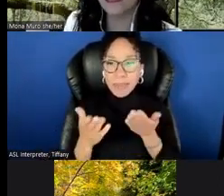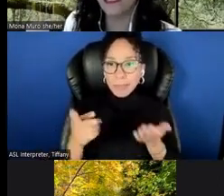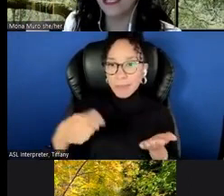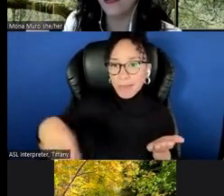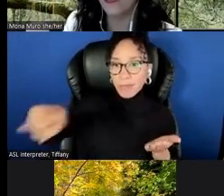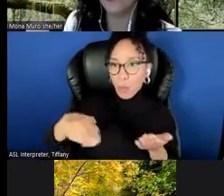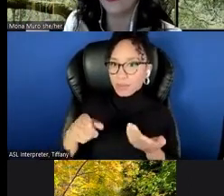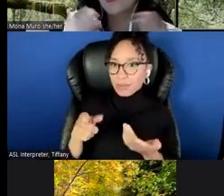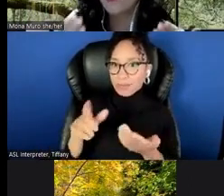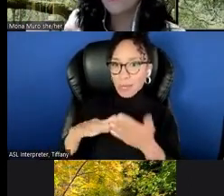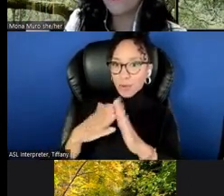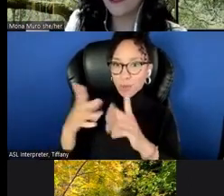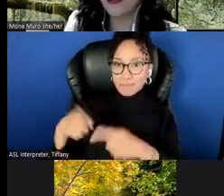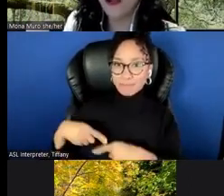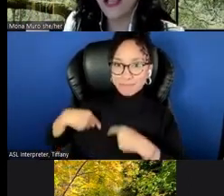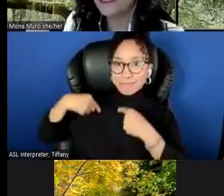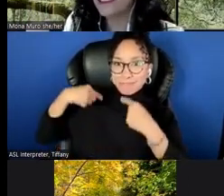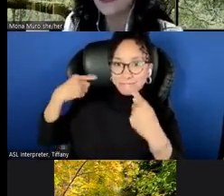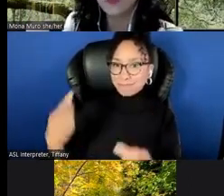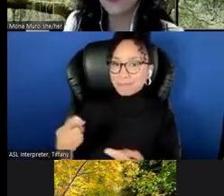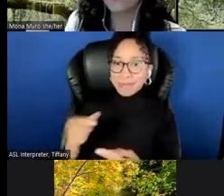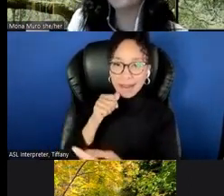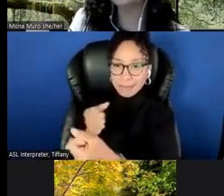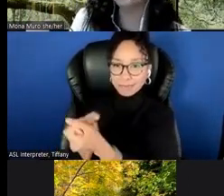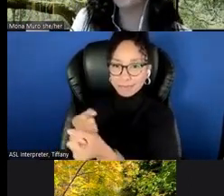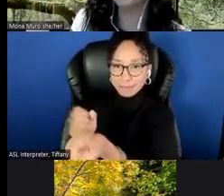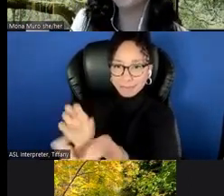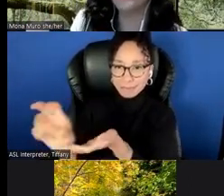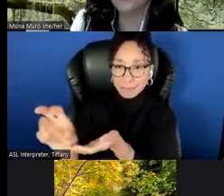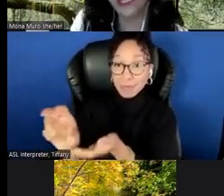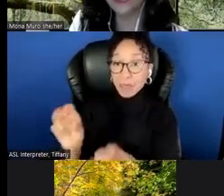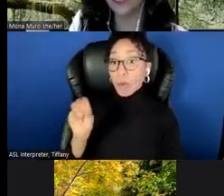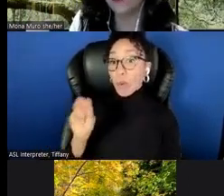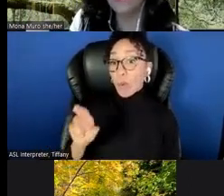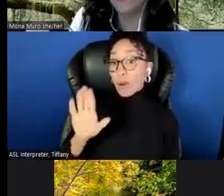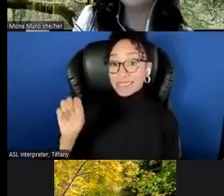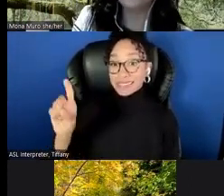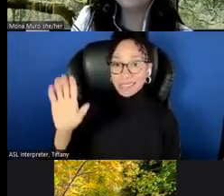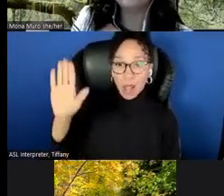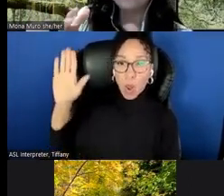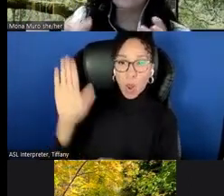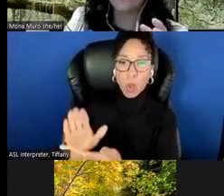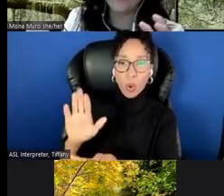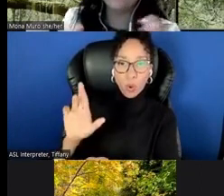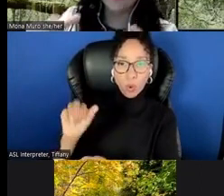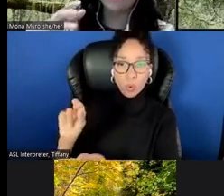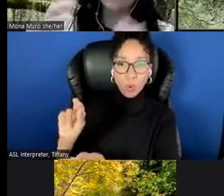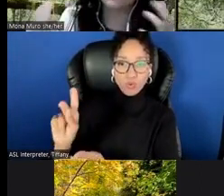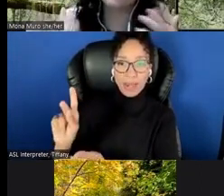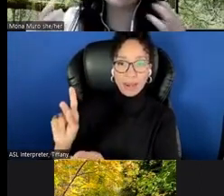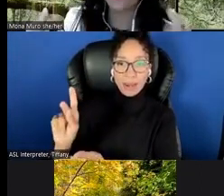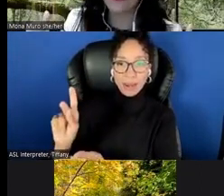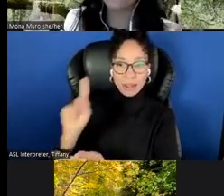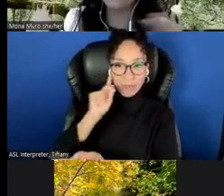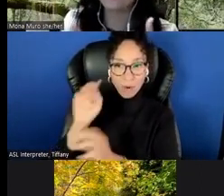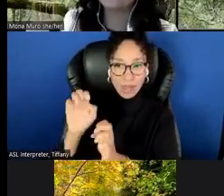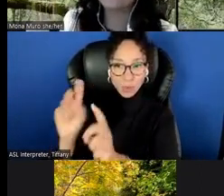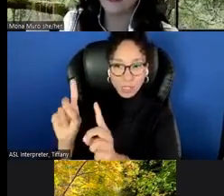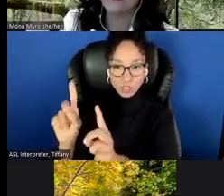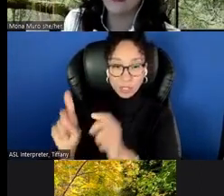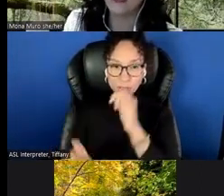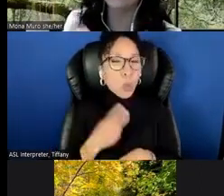been disinvested in, or their ISD is lower ranked when it comes to education. And so we see a lot of also